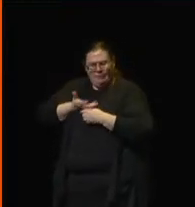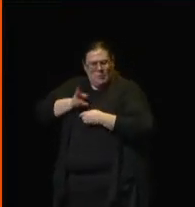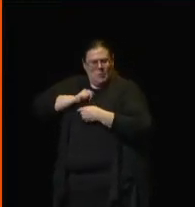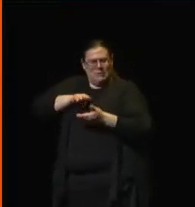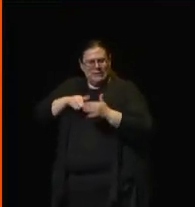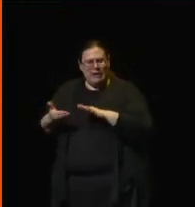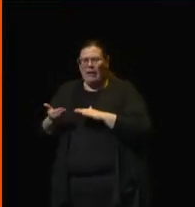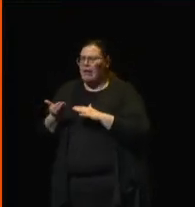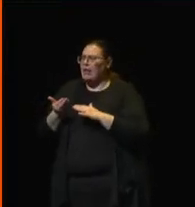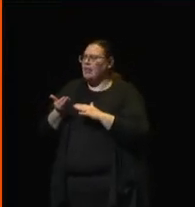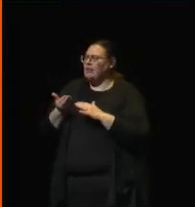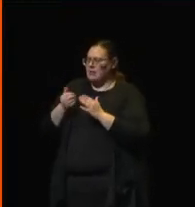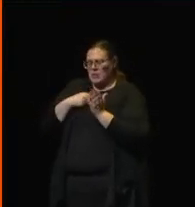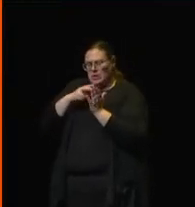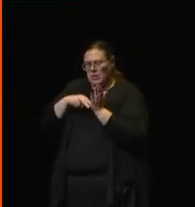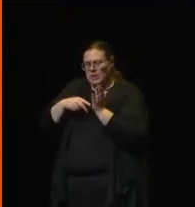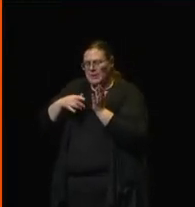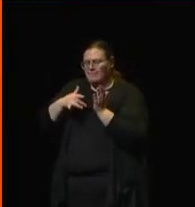It stayed with me.